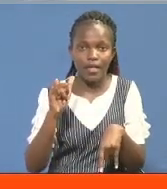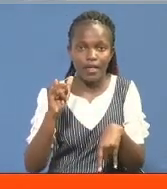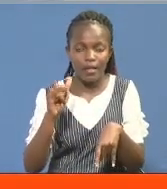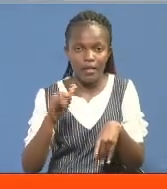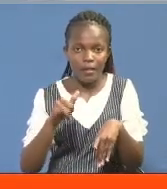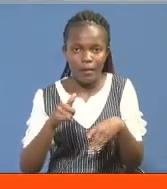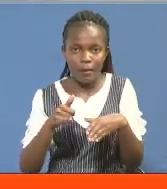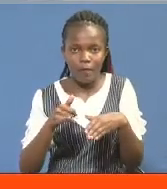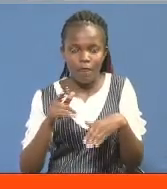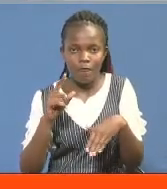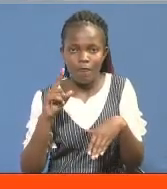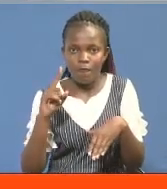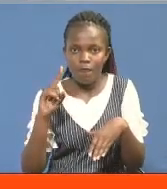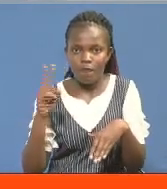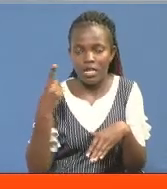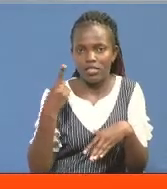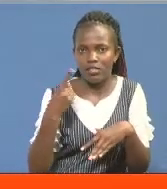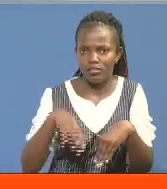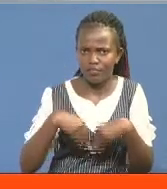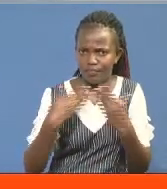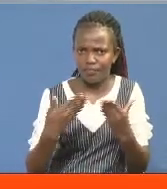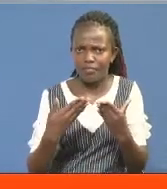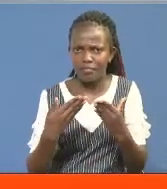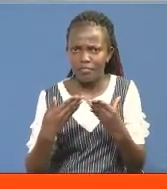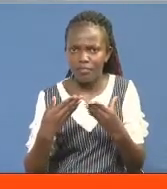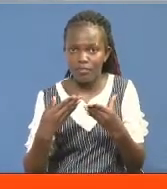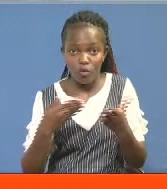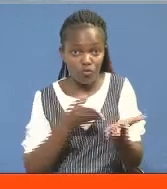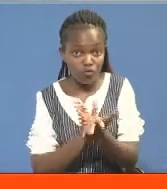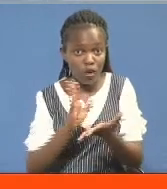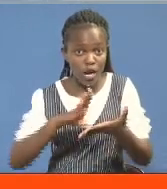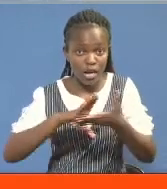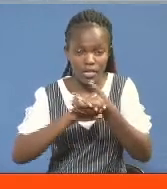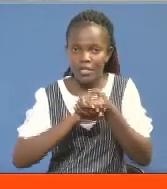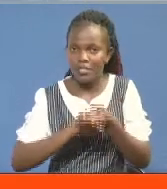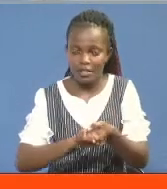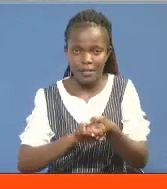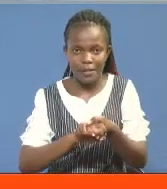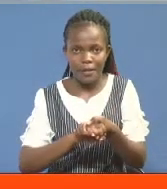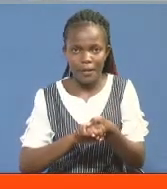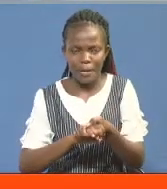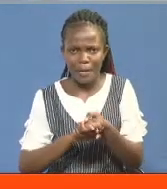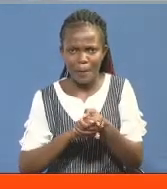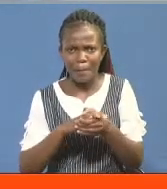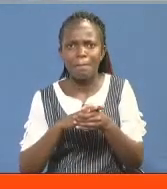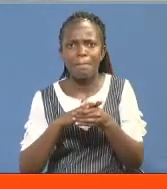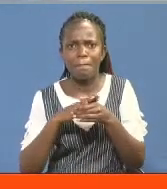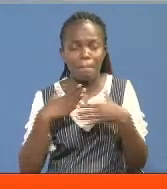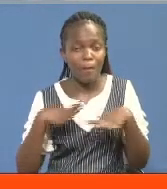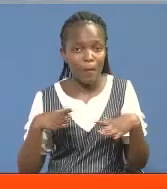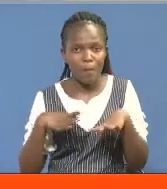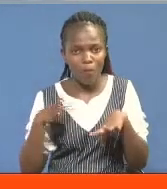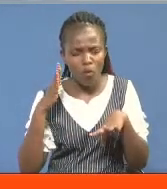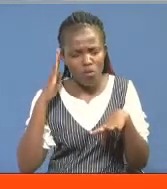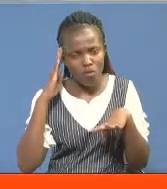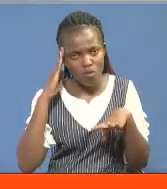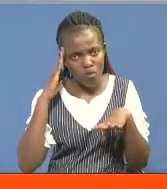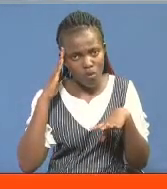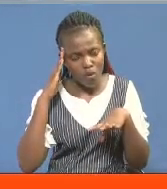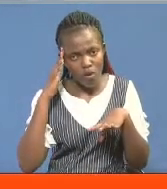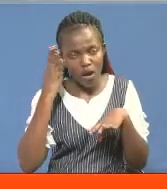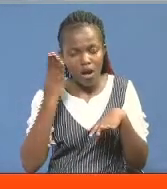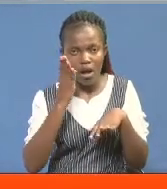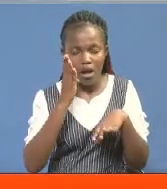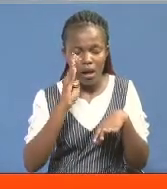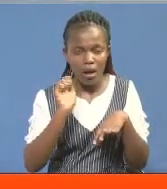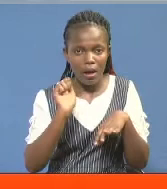first established through the handshake, most people did not actually know that we were supposed to have an amendment at the end of